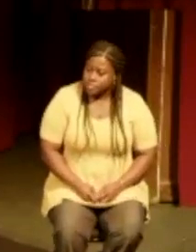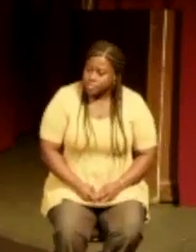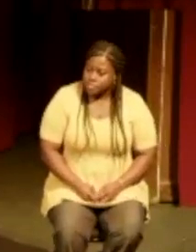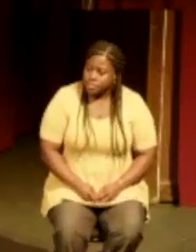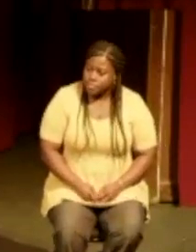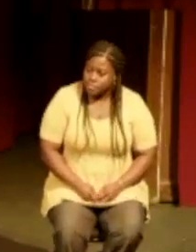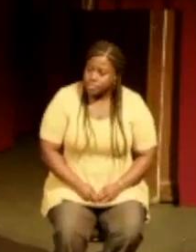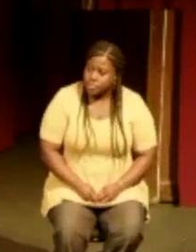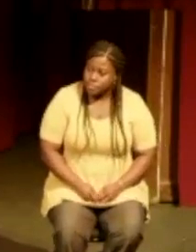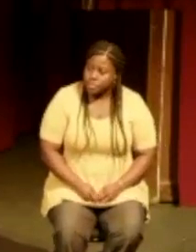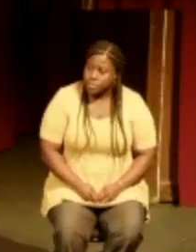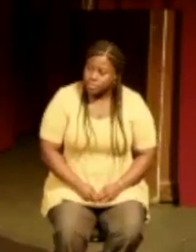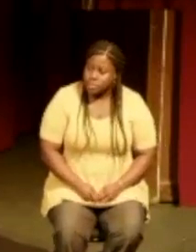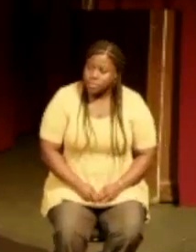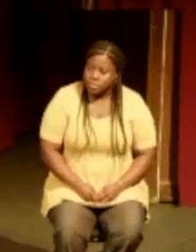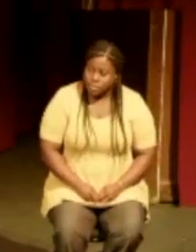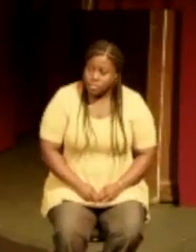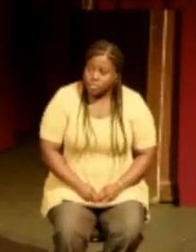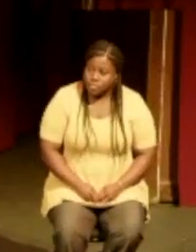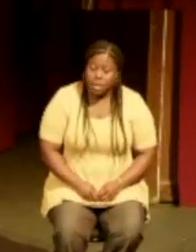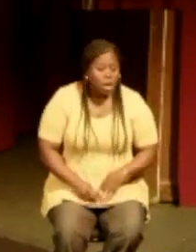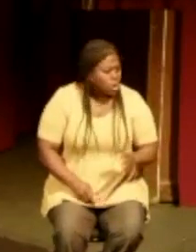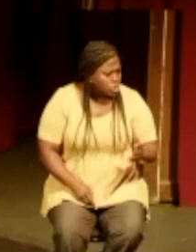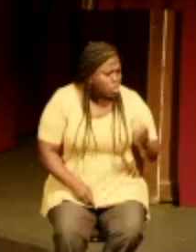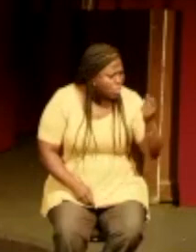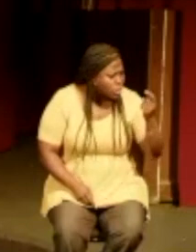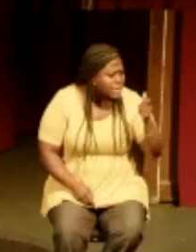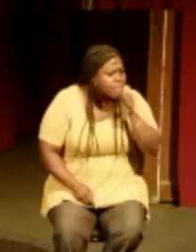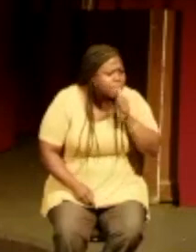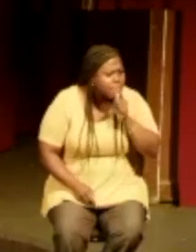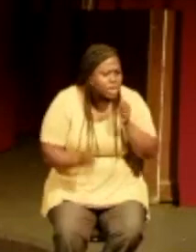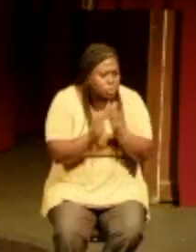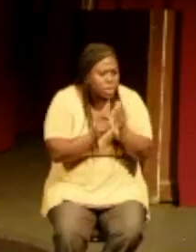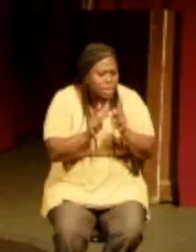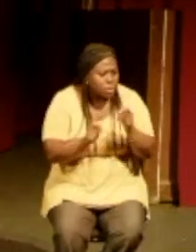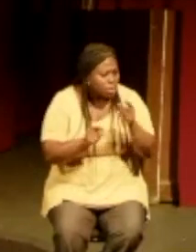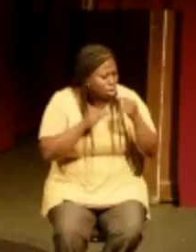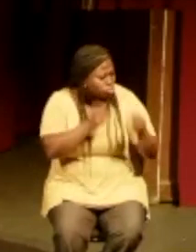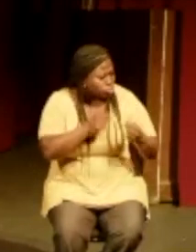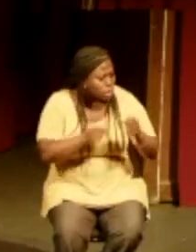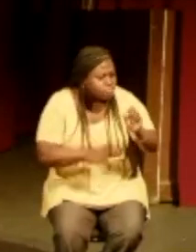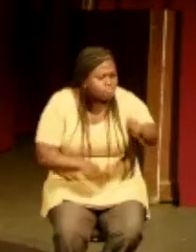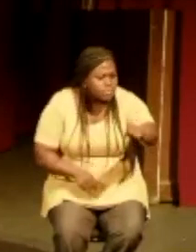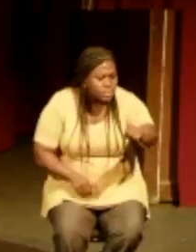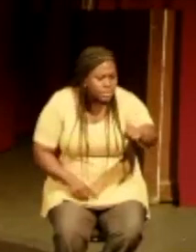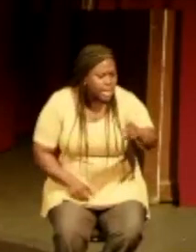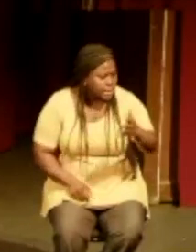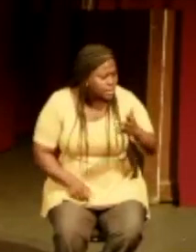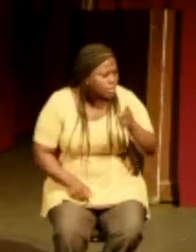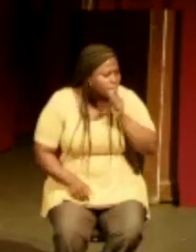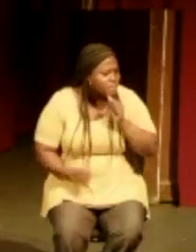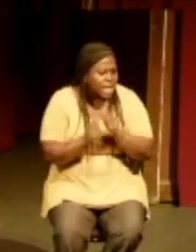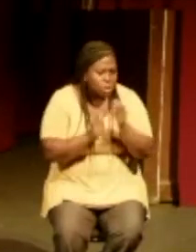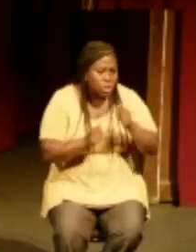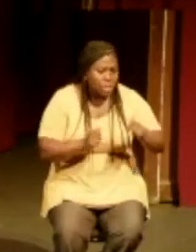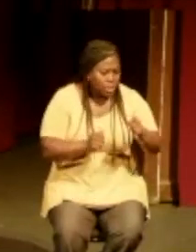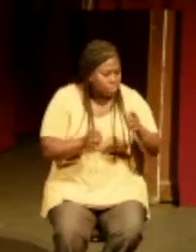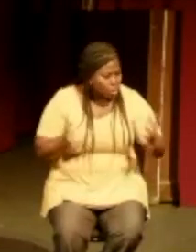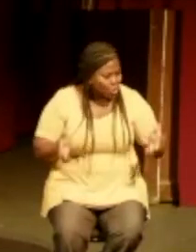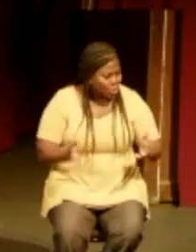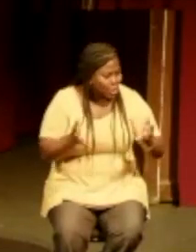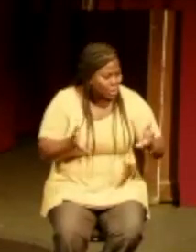So I want to be real patient with folks that are just struggling a little bit. Absolutely, very patient, and bring them along slowly.